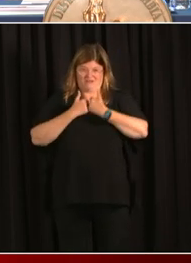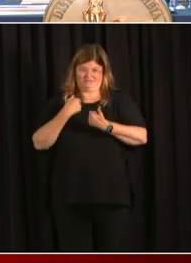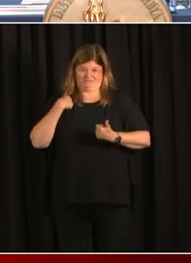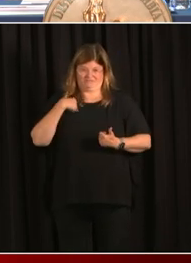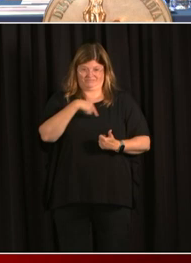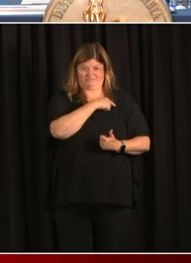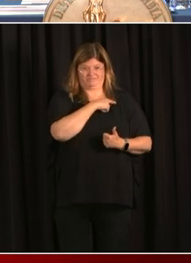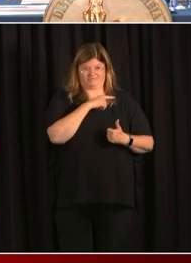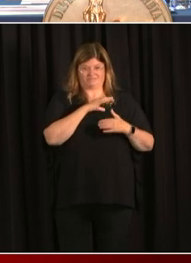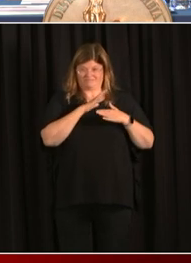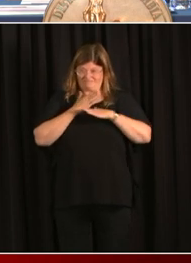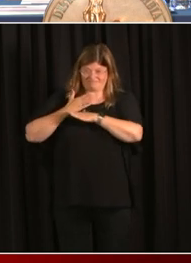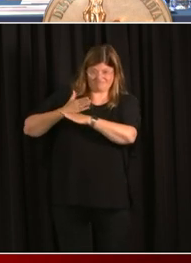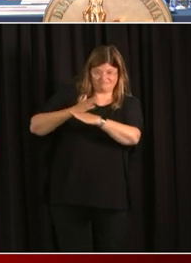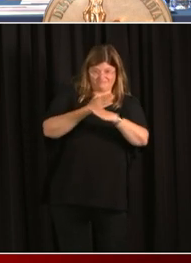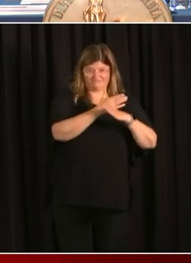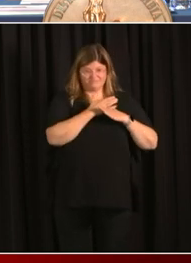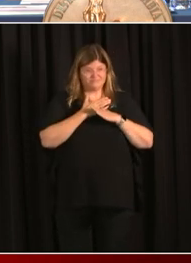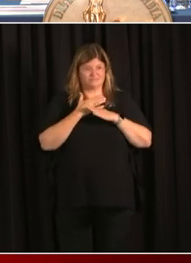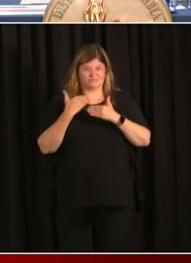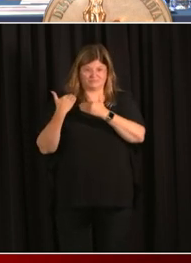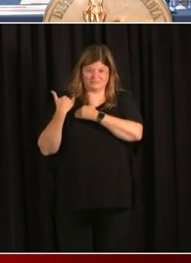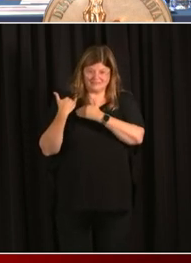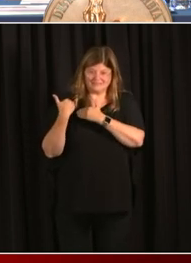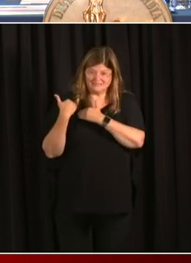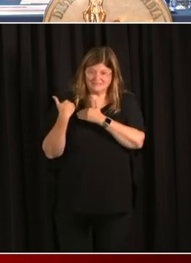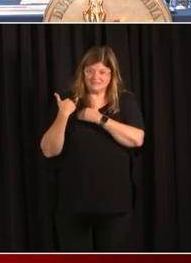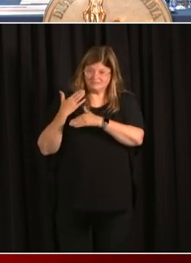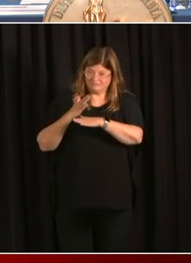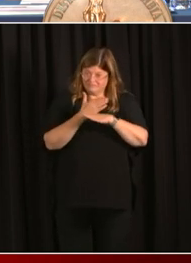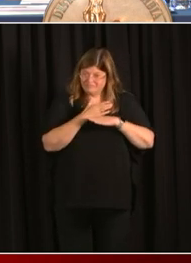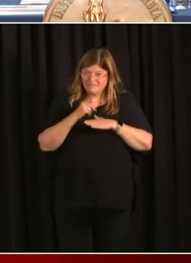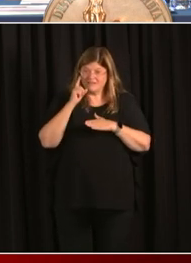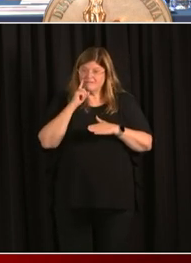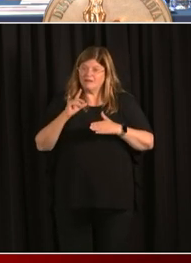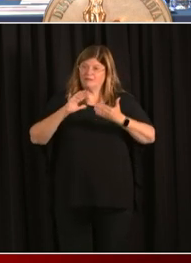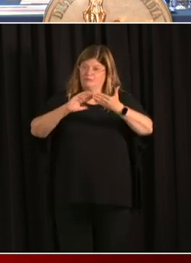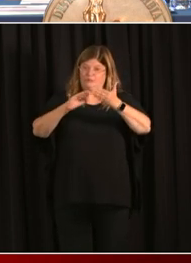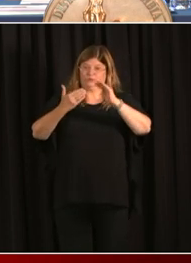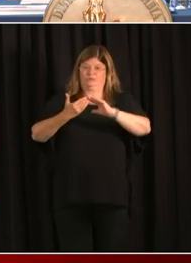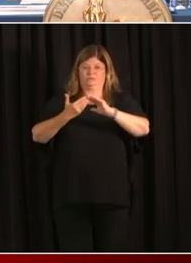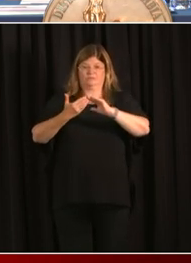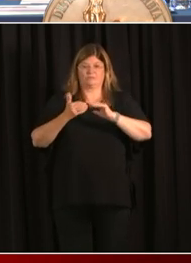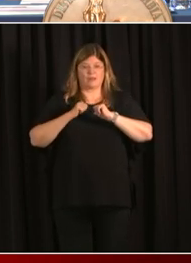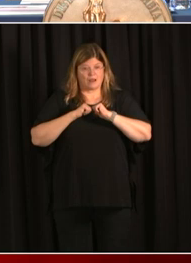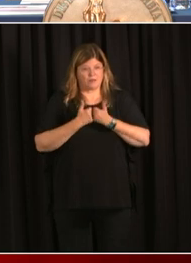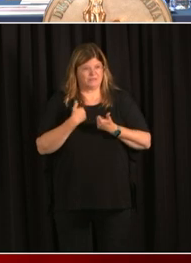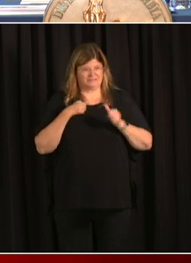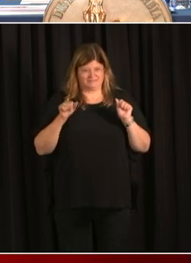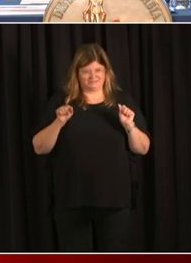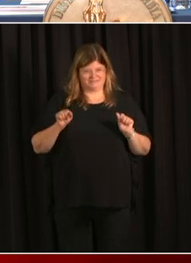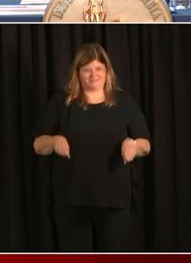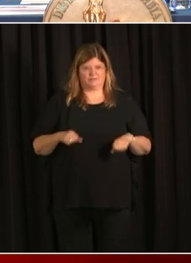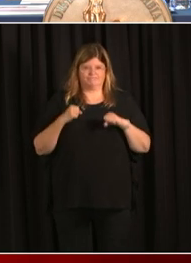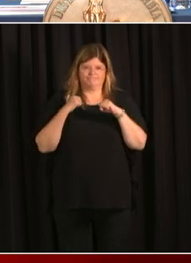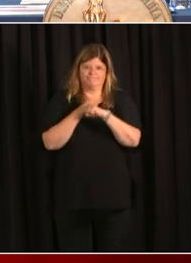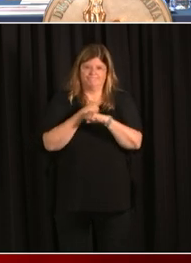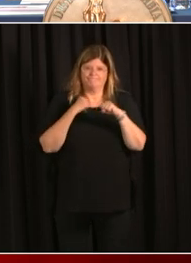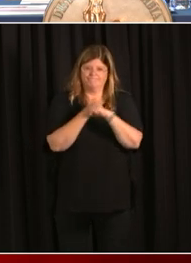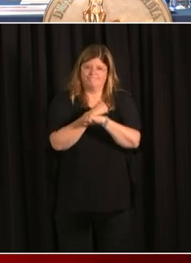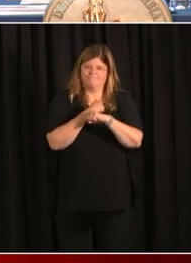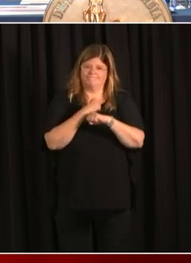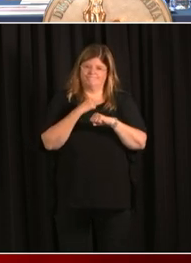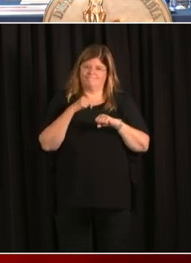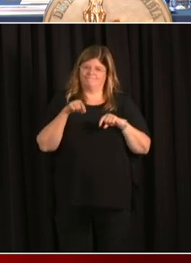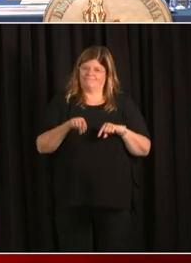shared responsibility to each other and to our community about how we are able to combat this virus. So